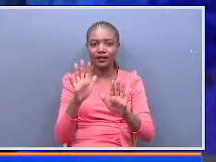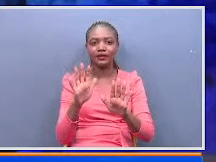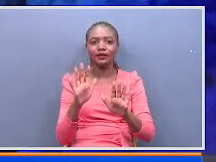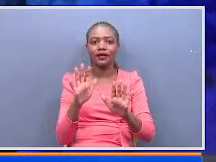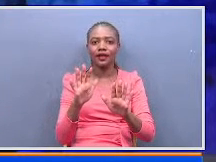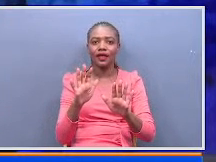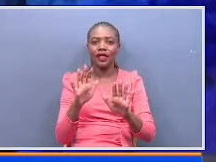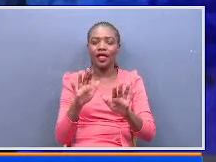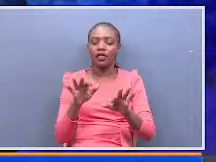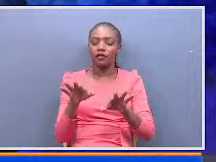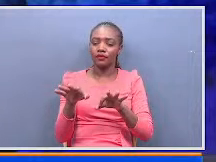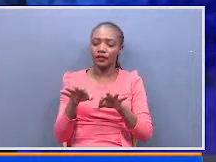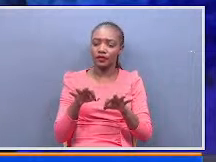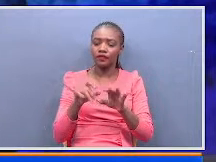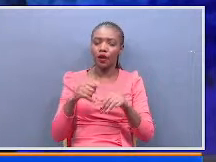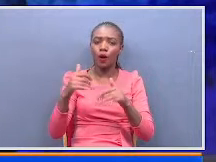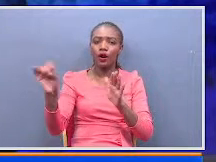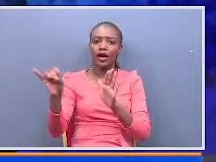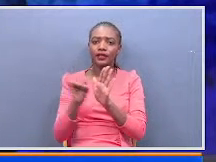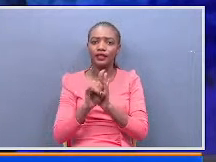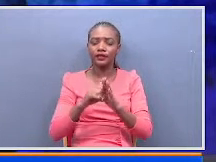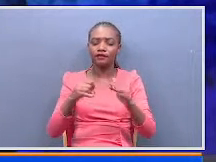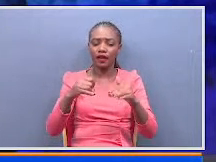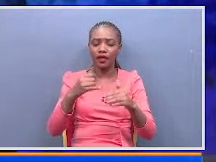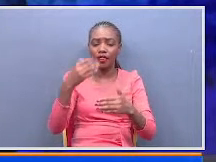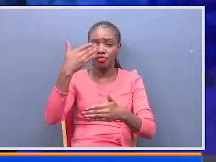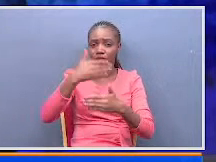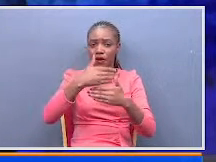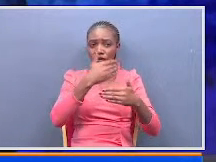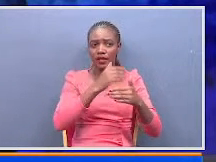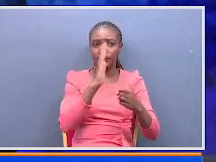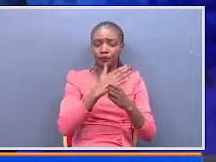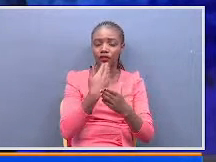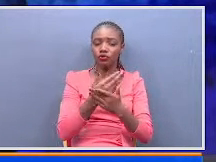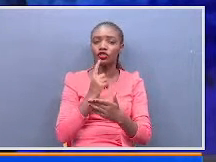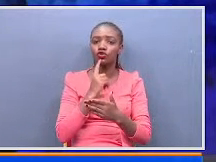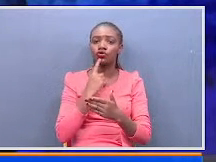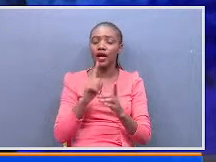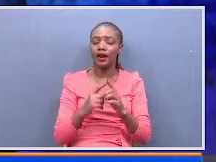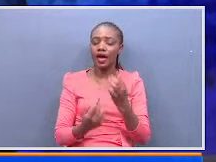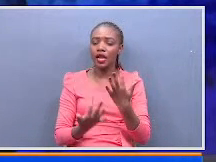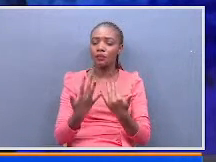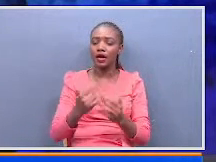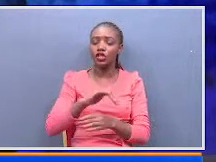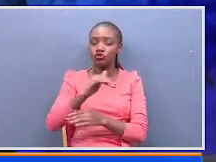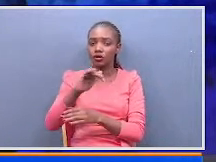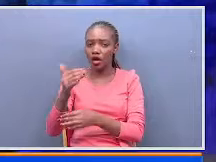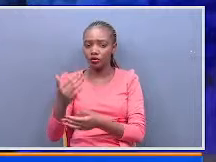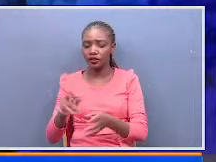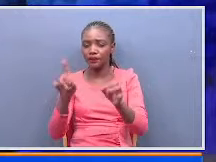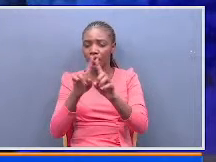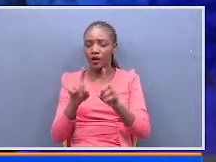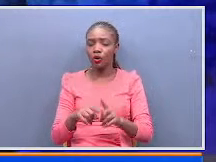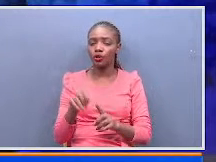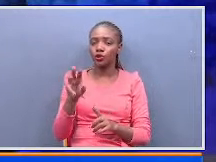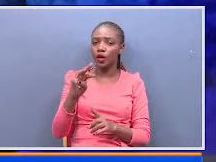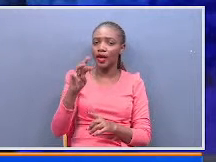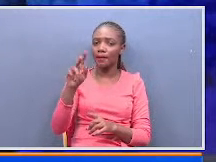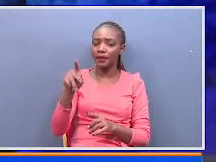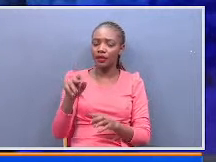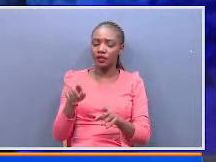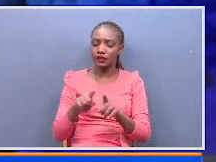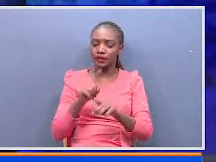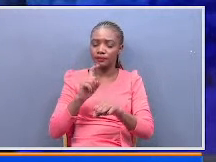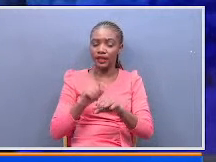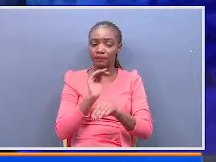boundaries between Pokot, Turkana and Baringo counties. Turkana South Member of Parliament James Lomenen has,